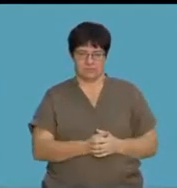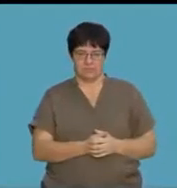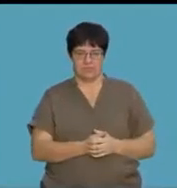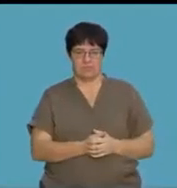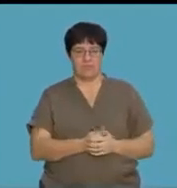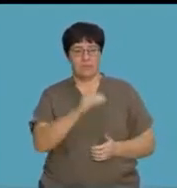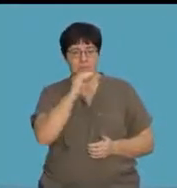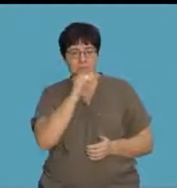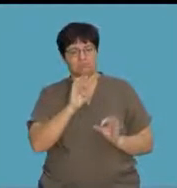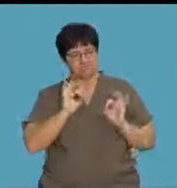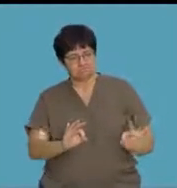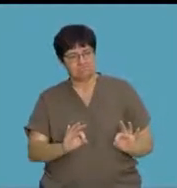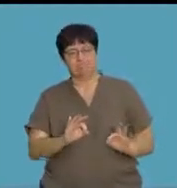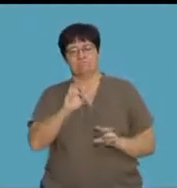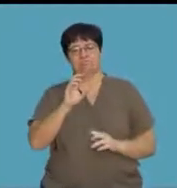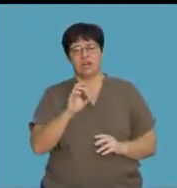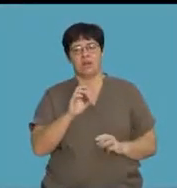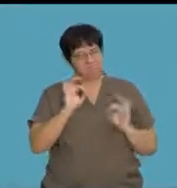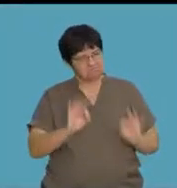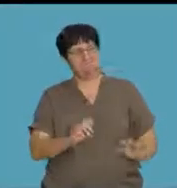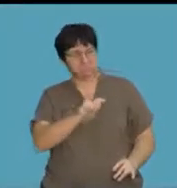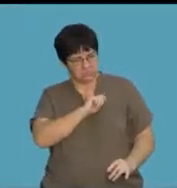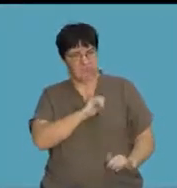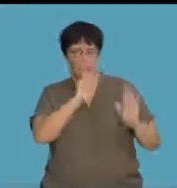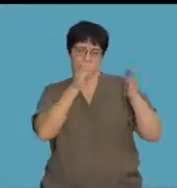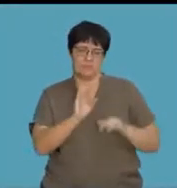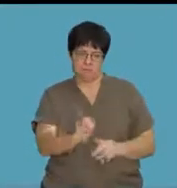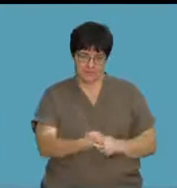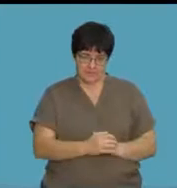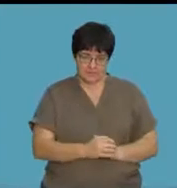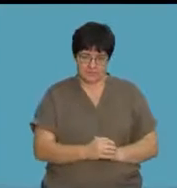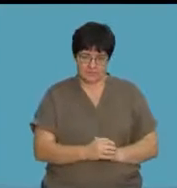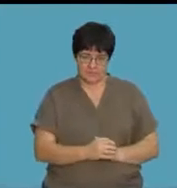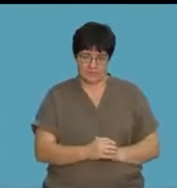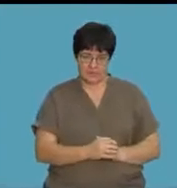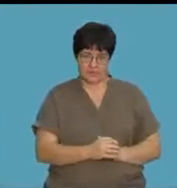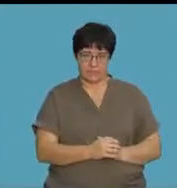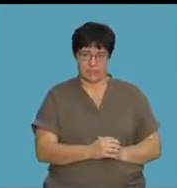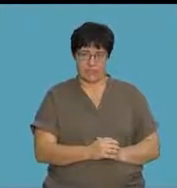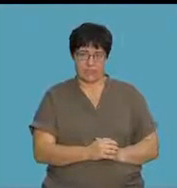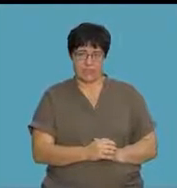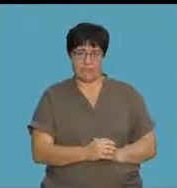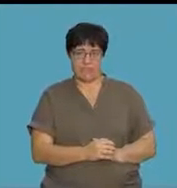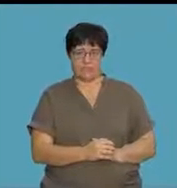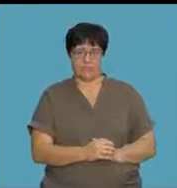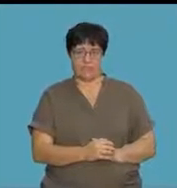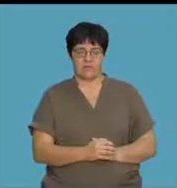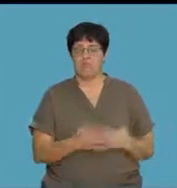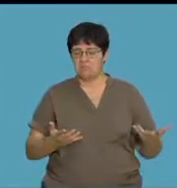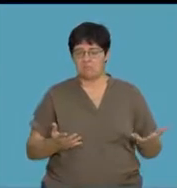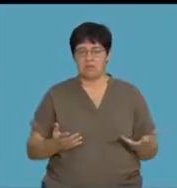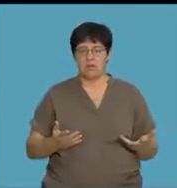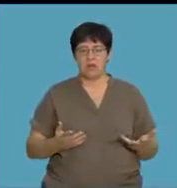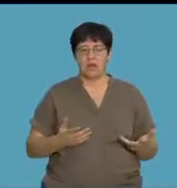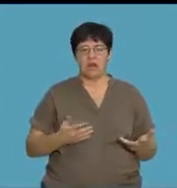we'll say they've got a definite shape, right? So all solids have got a definite shape. Okay, it